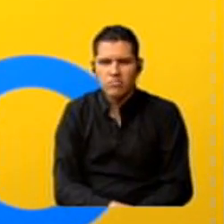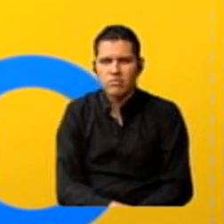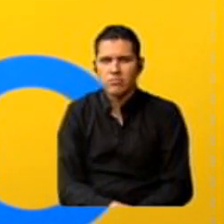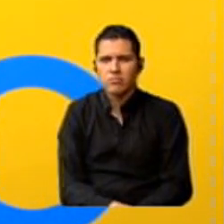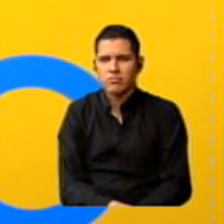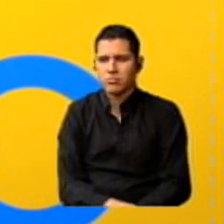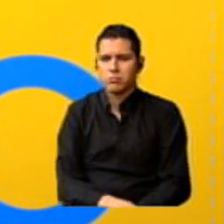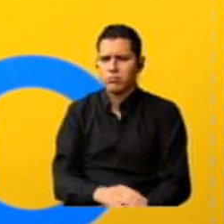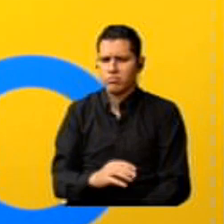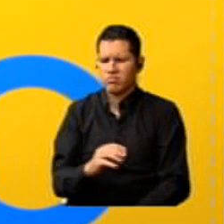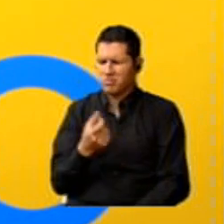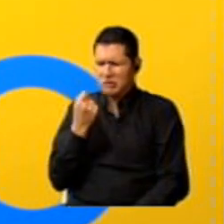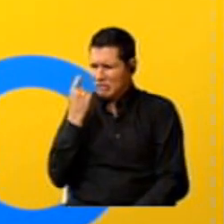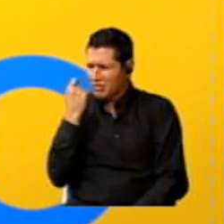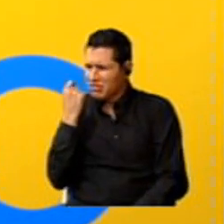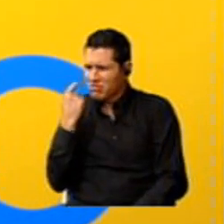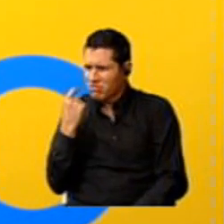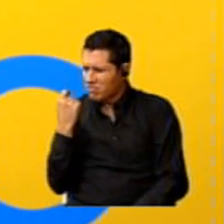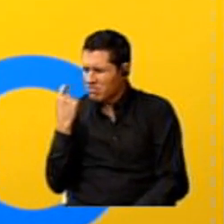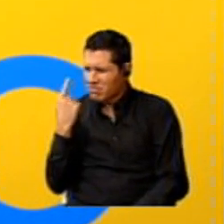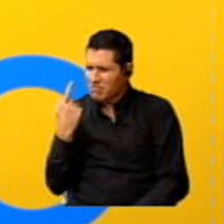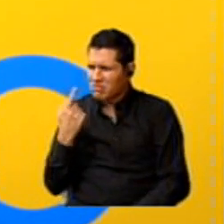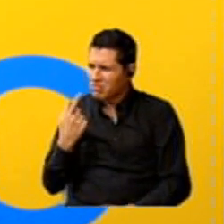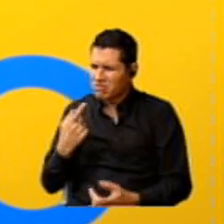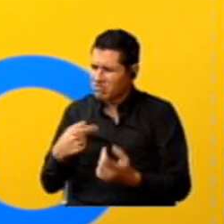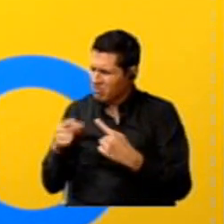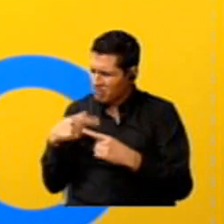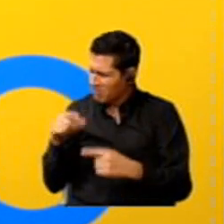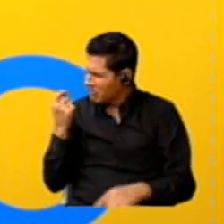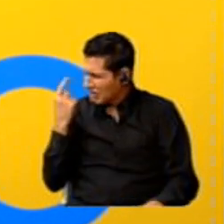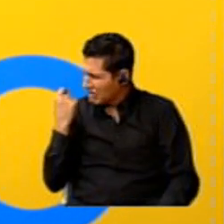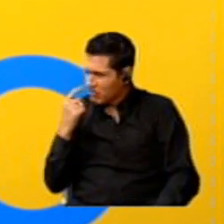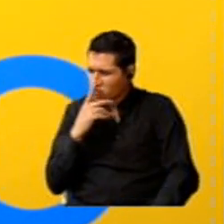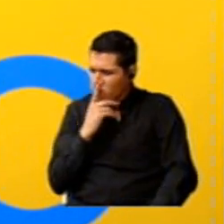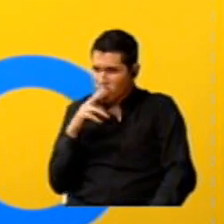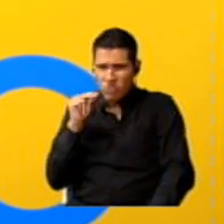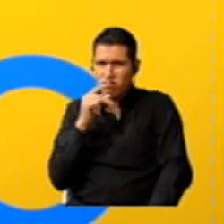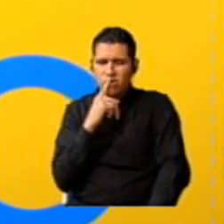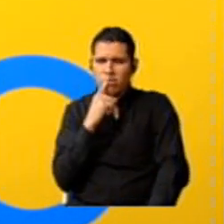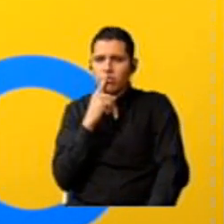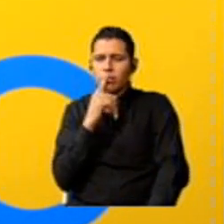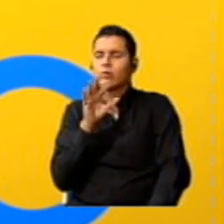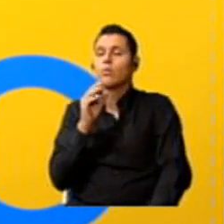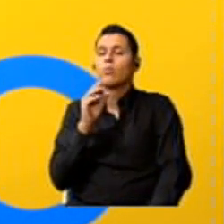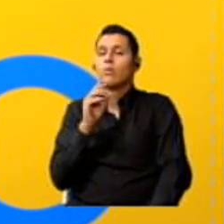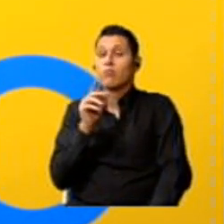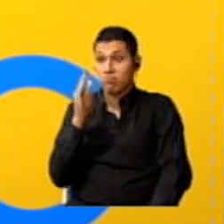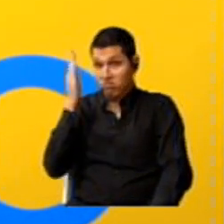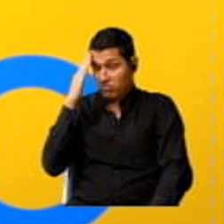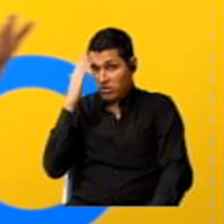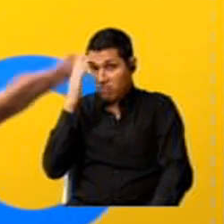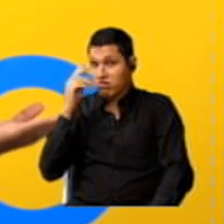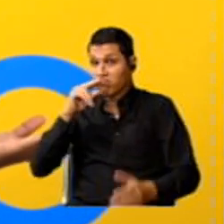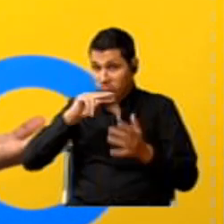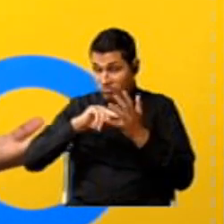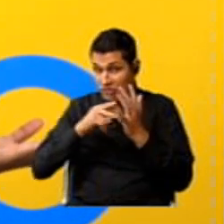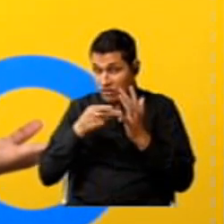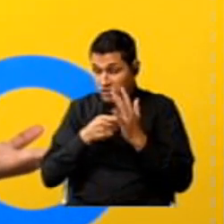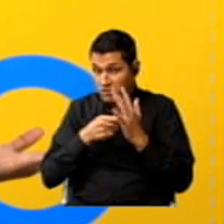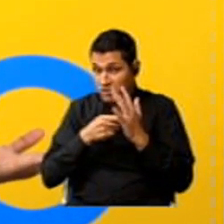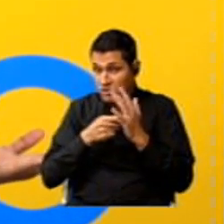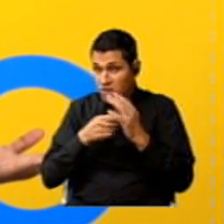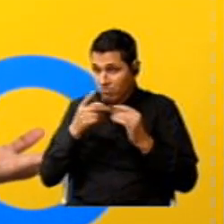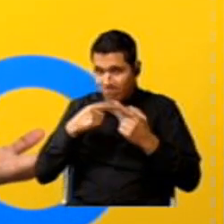I don't understand. Huh? You don't understand? No. Do you know what is where are